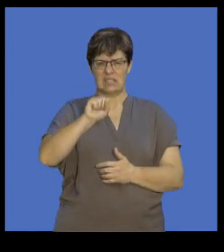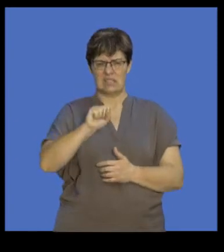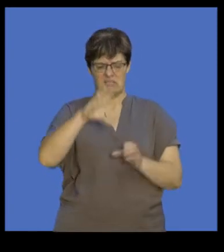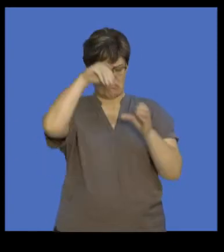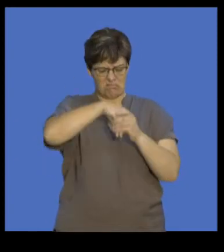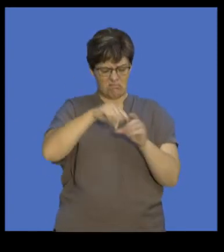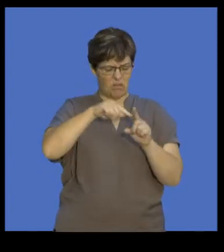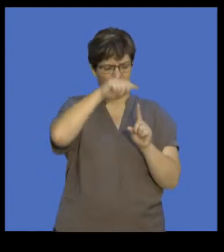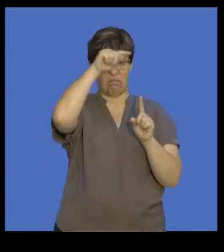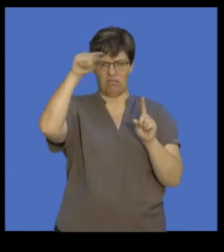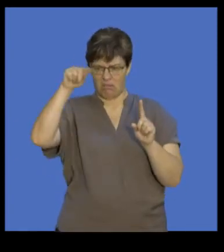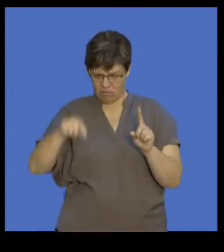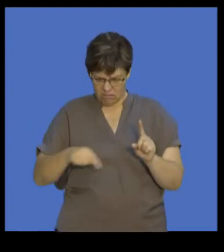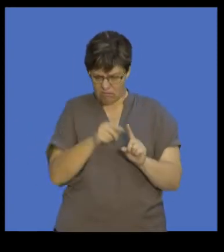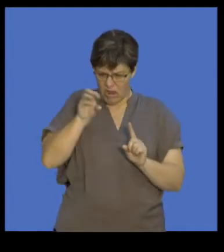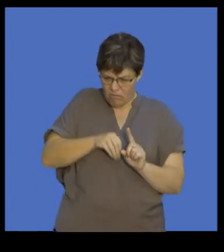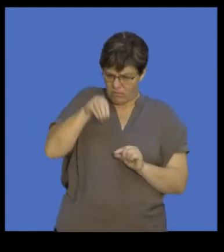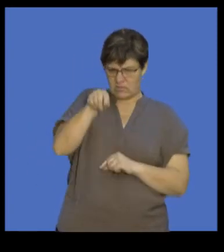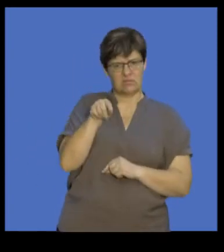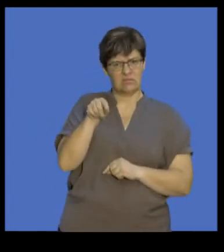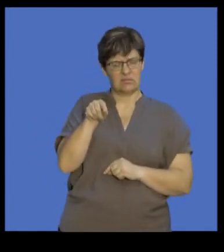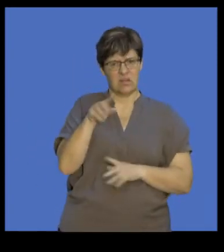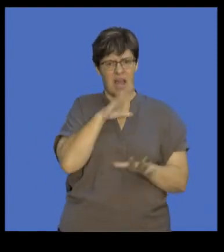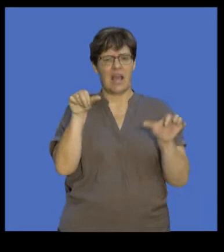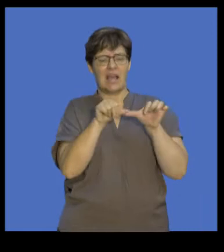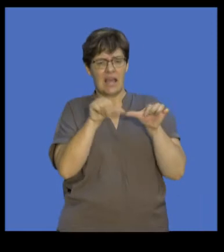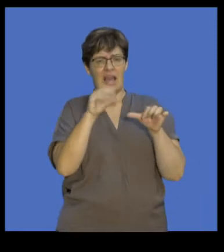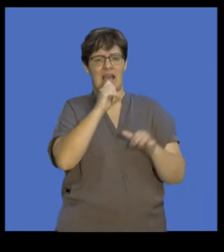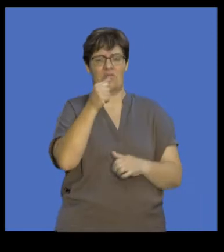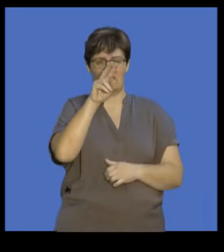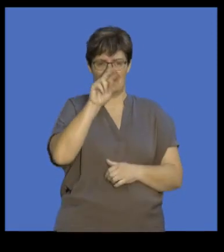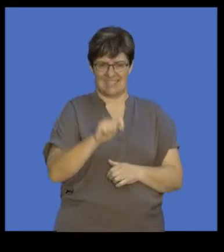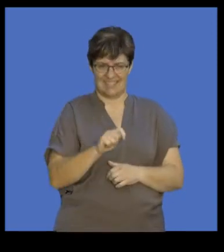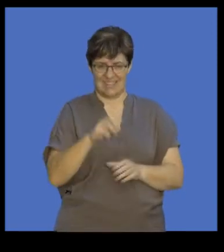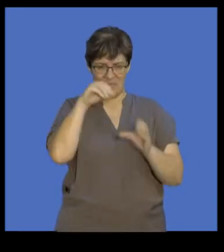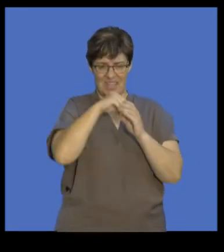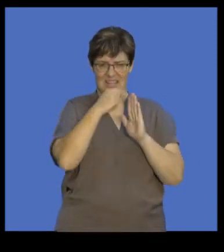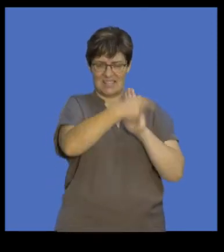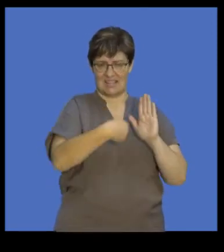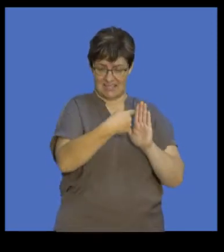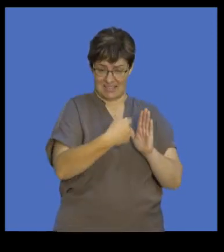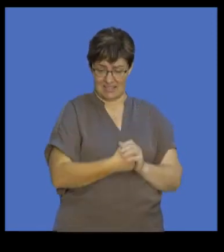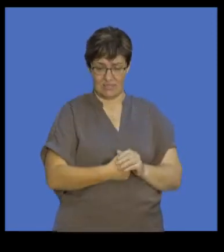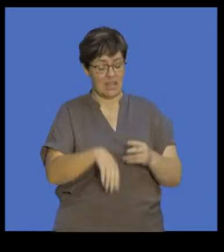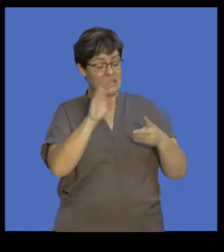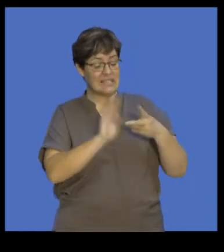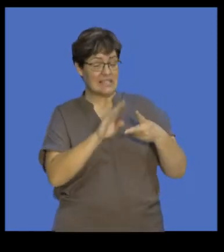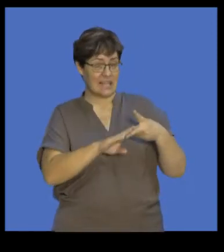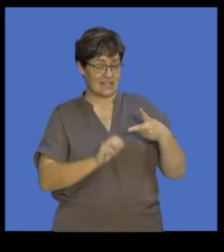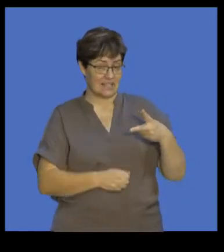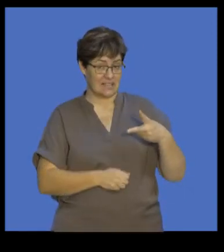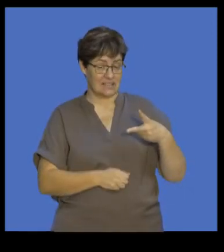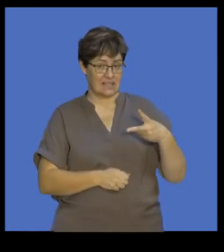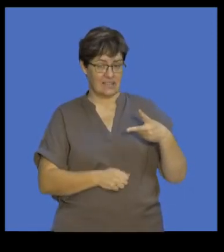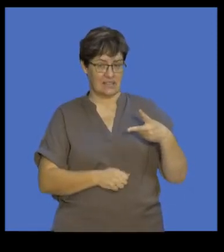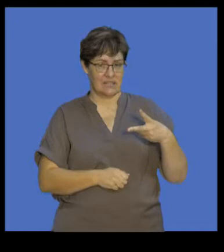as a device that is actually used to measure current in a circuit. And then the second thought that you must think